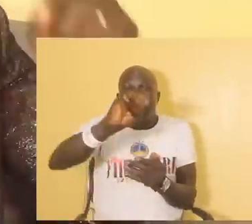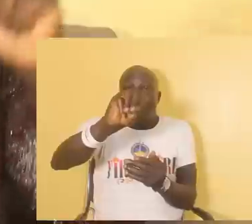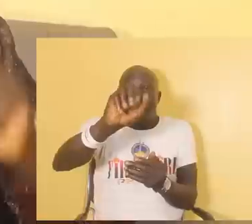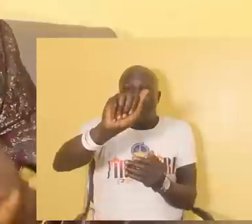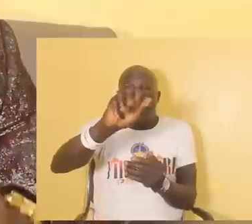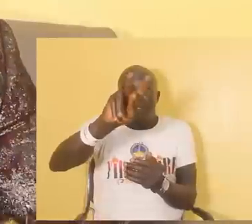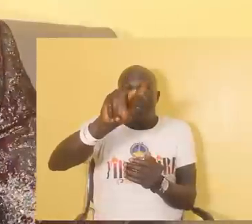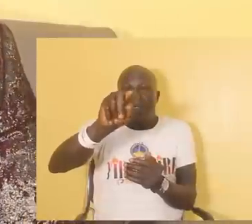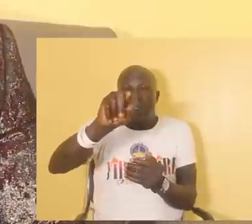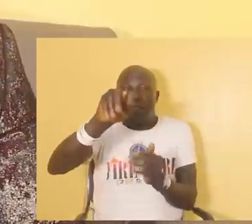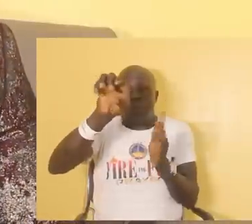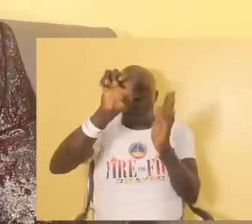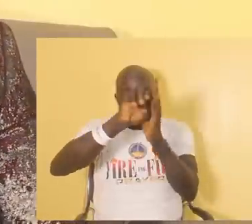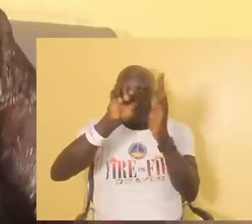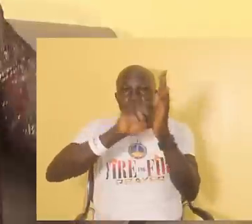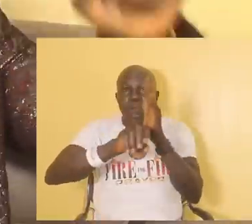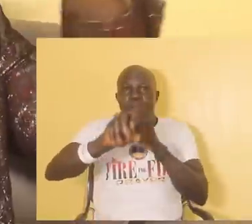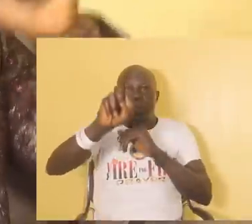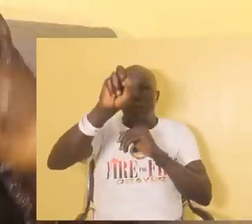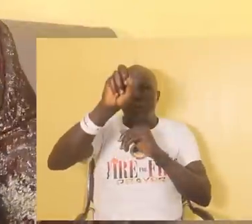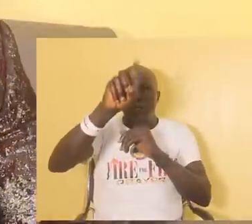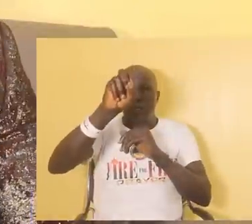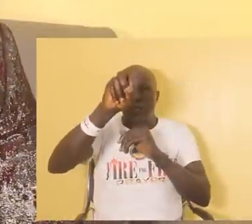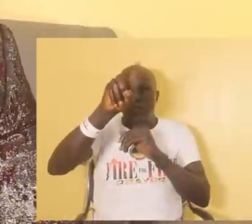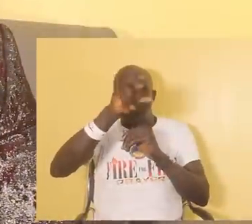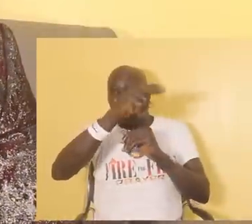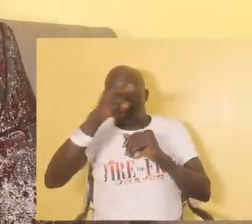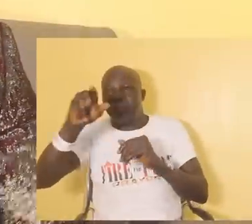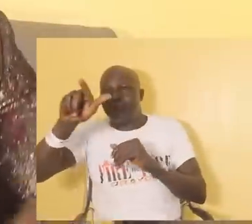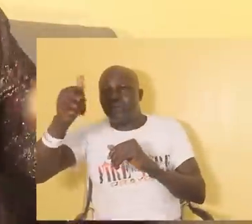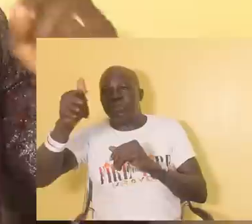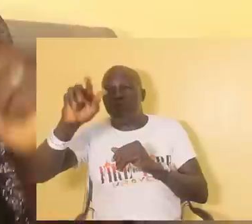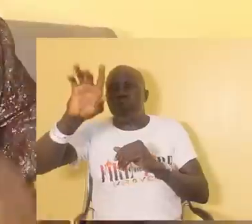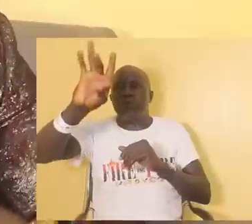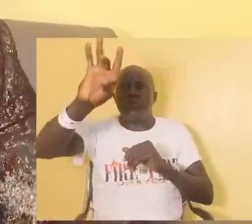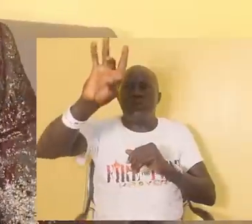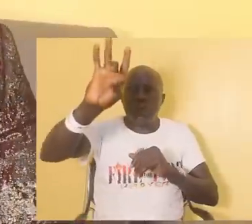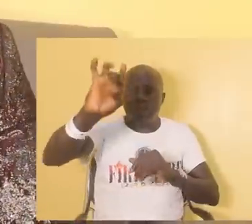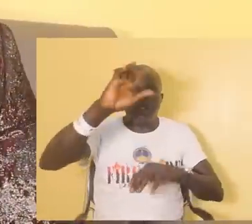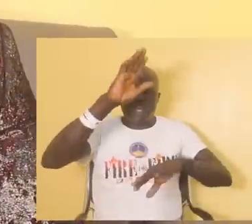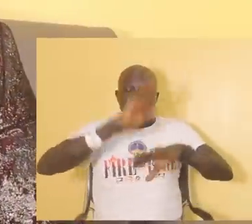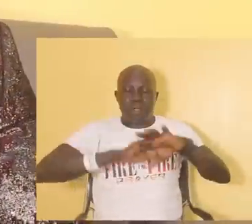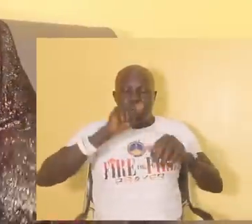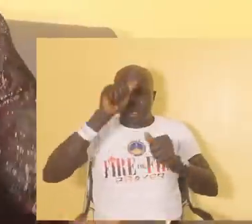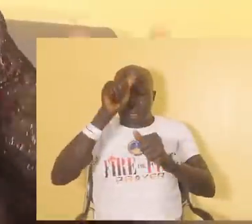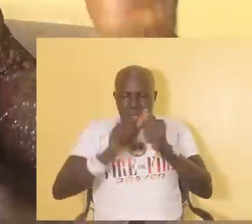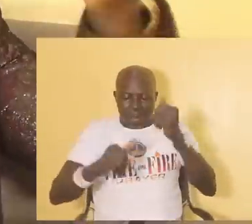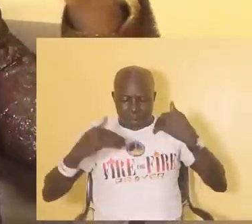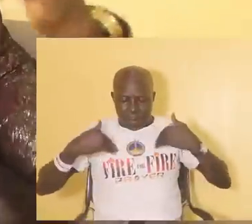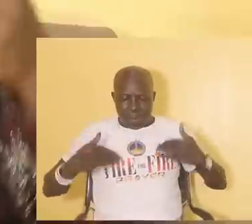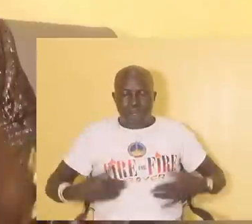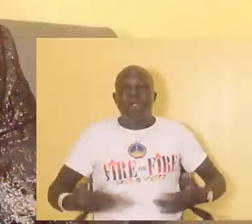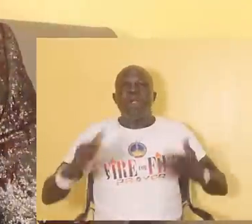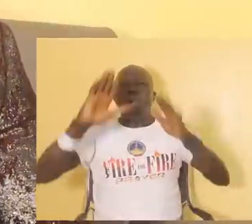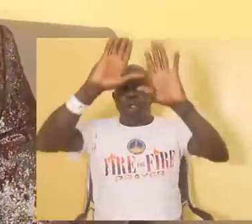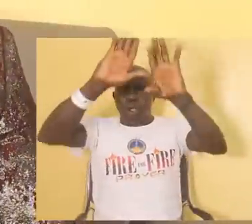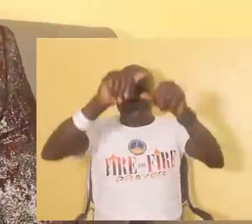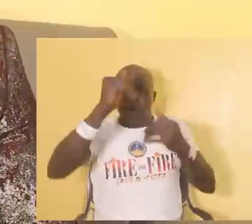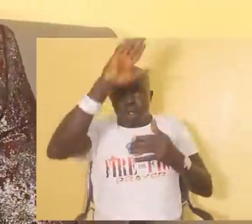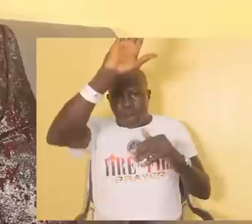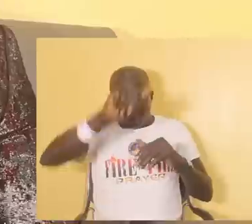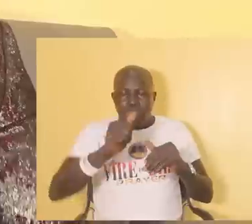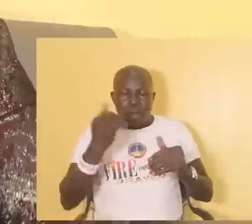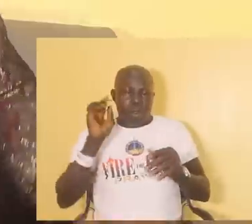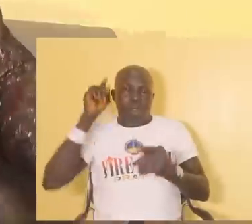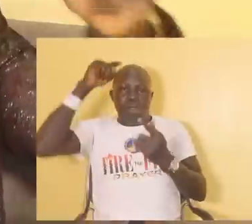ni chapter 11. Chapter 11. Ni verse 28. Verse 28. O pe gbogbo eniyan. He called everybody. O ni e wa sodo mi. He said, come